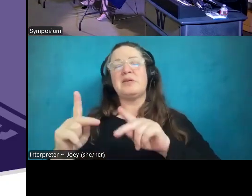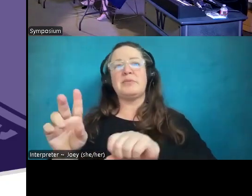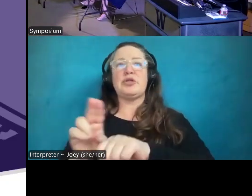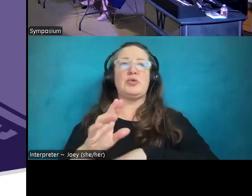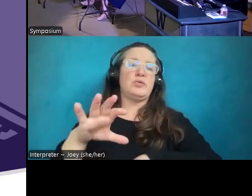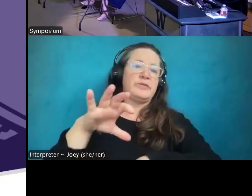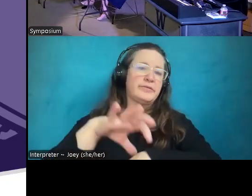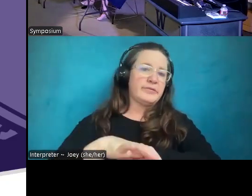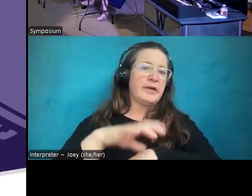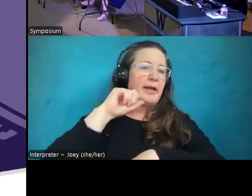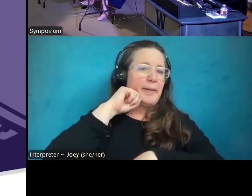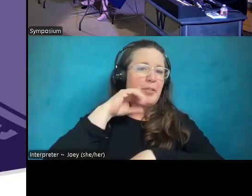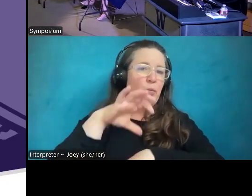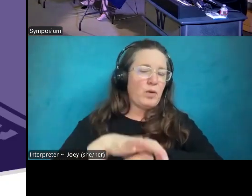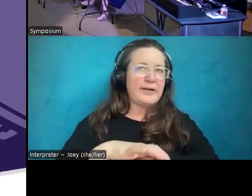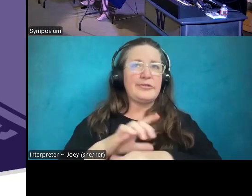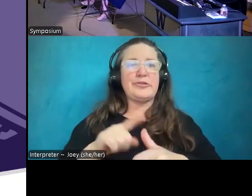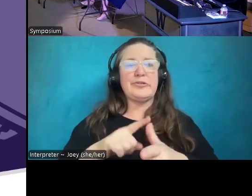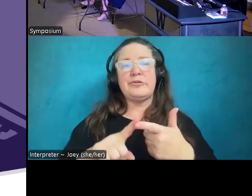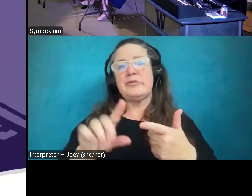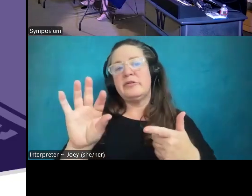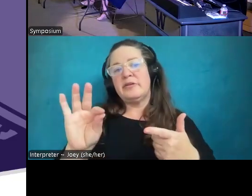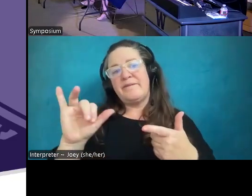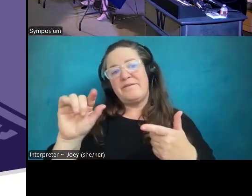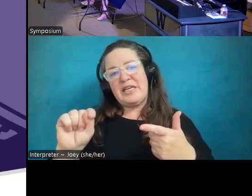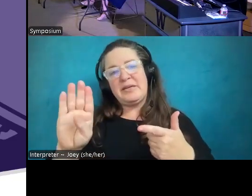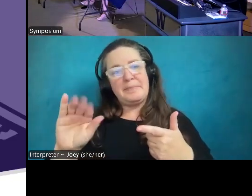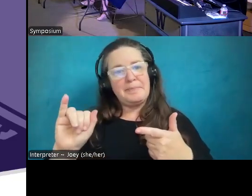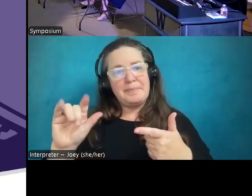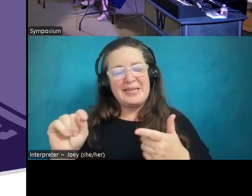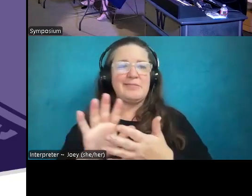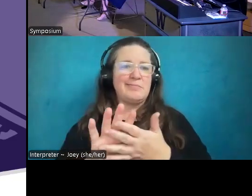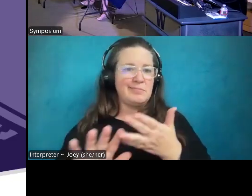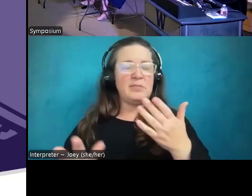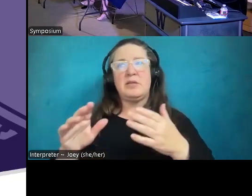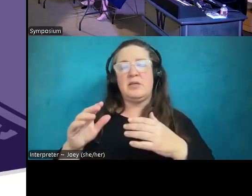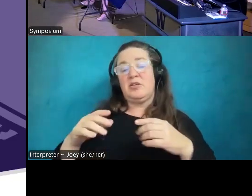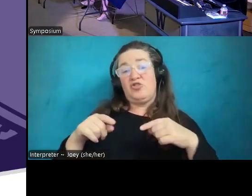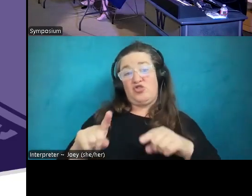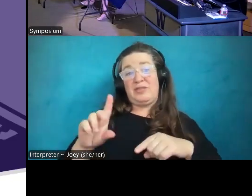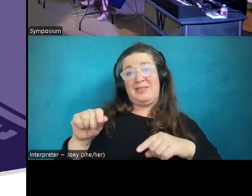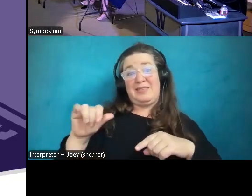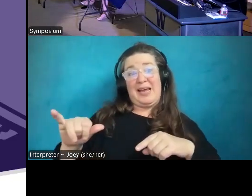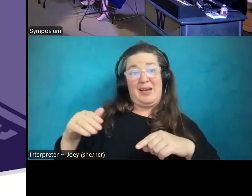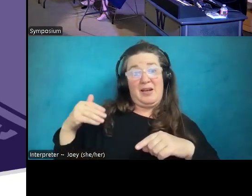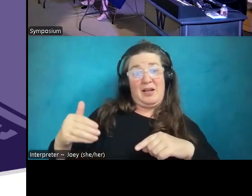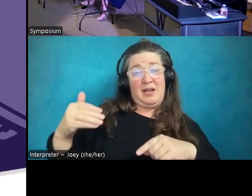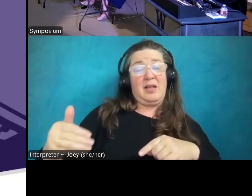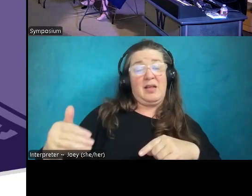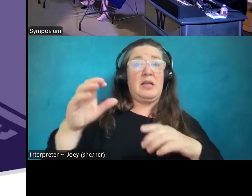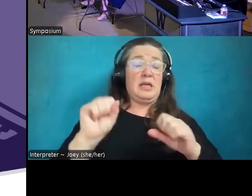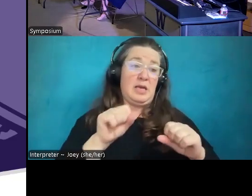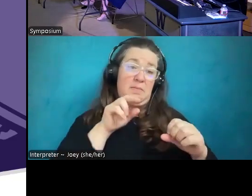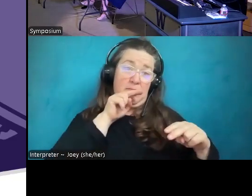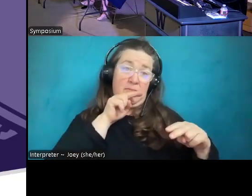to help when they are active throughout the day, and they can use it to help monitor their heart rate or use their heart rate as